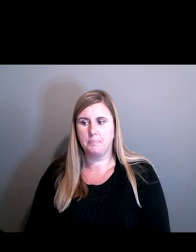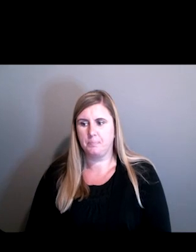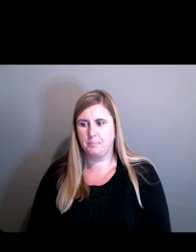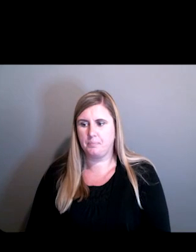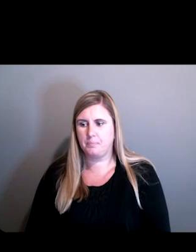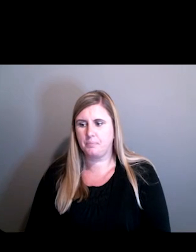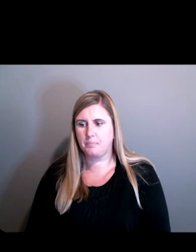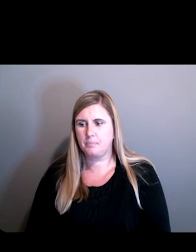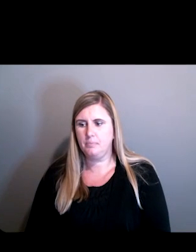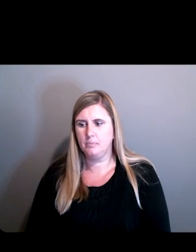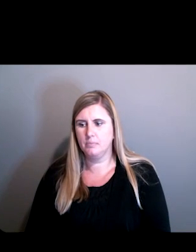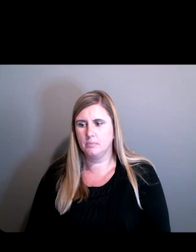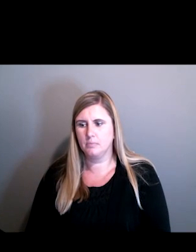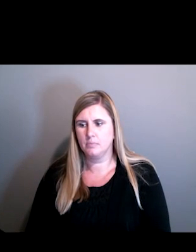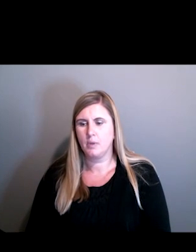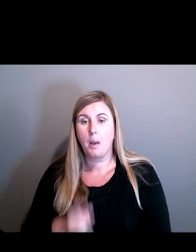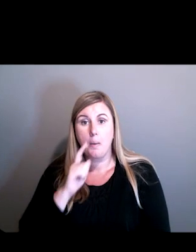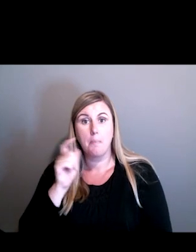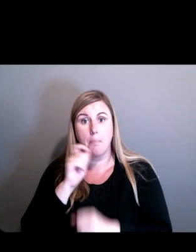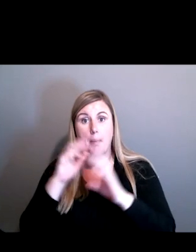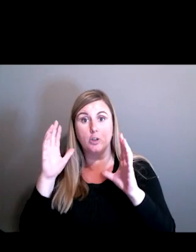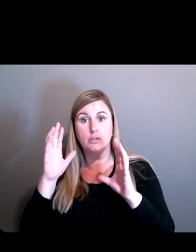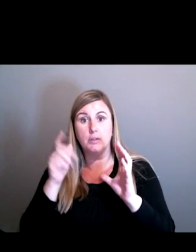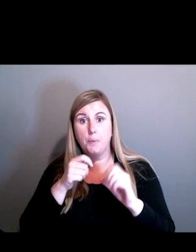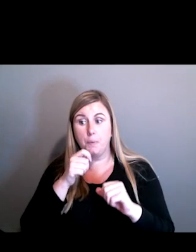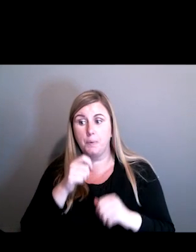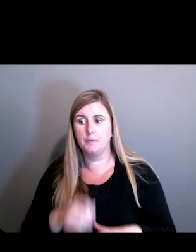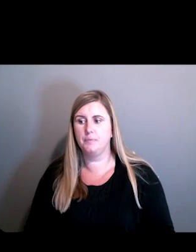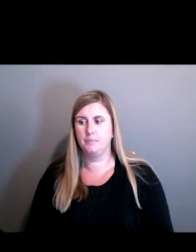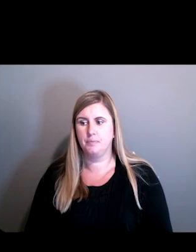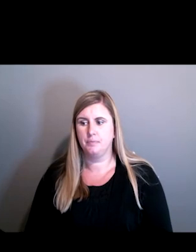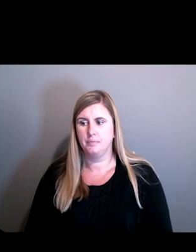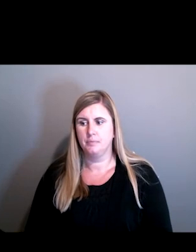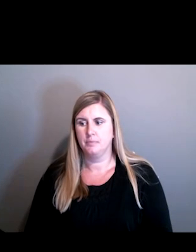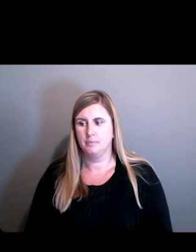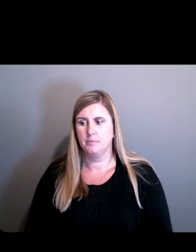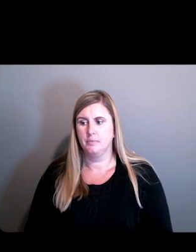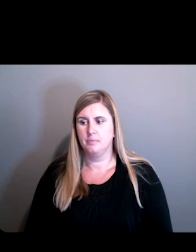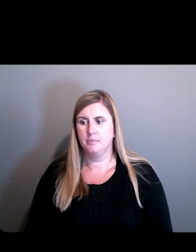some out in front of you. I love it. Some bubbles. Say.